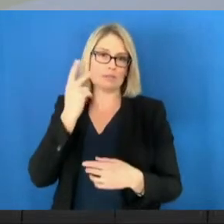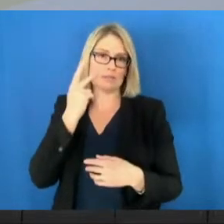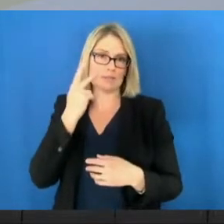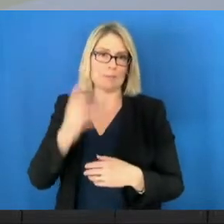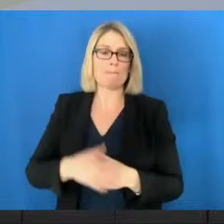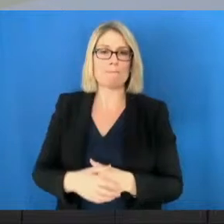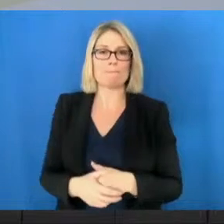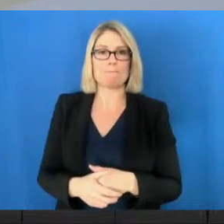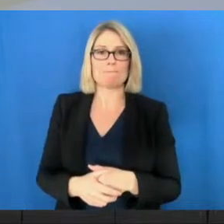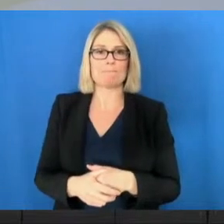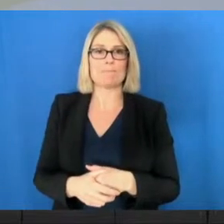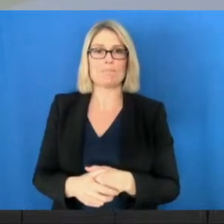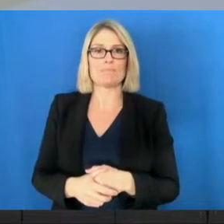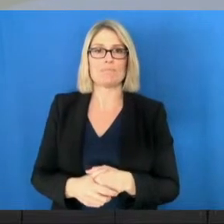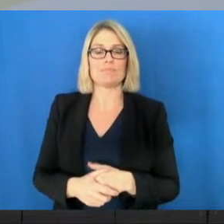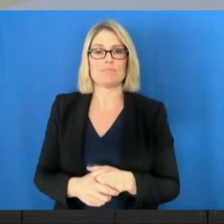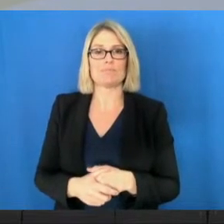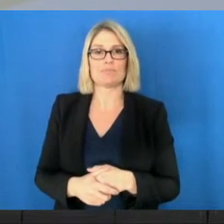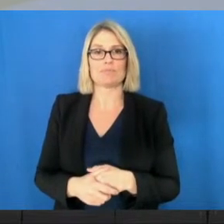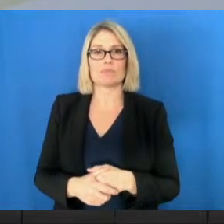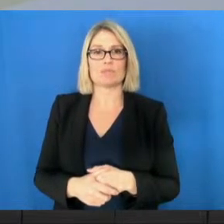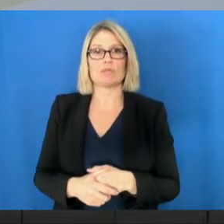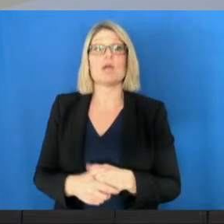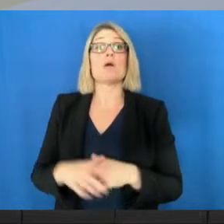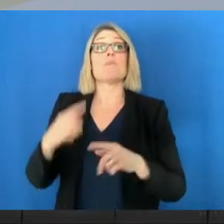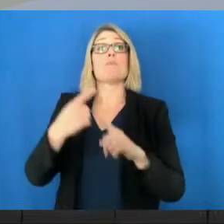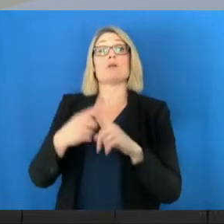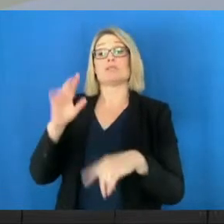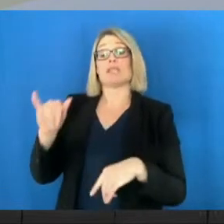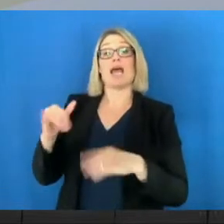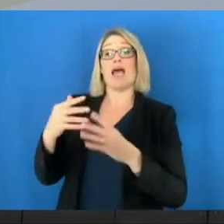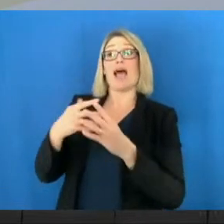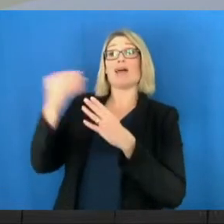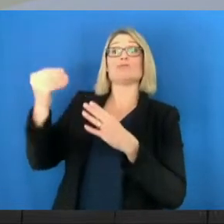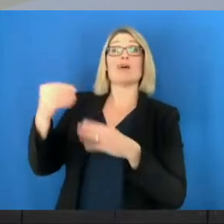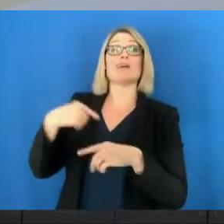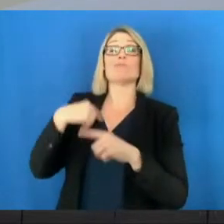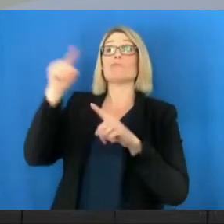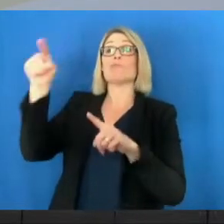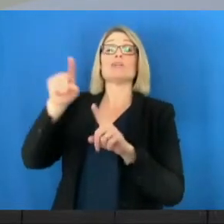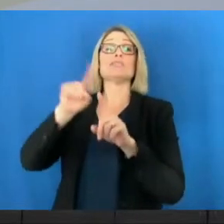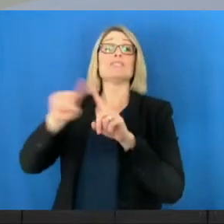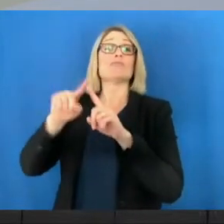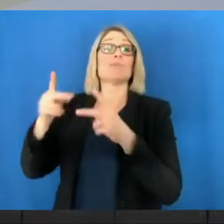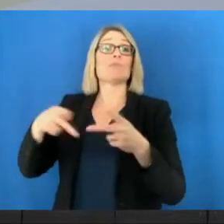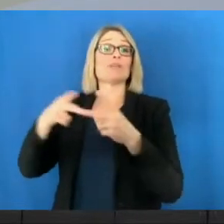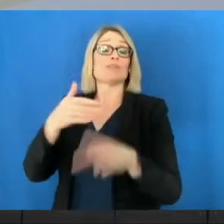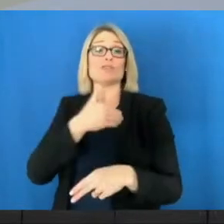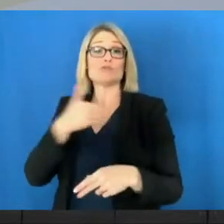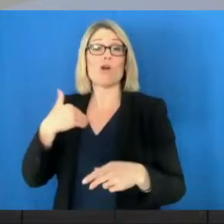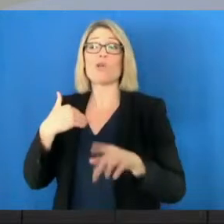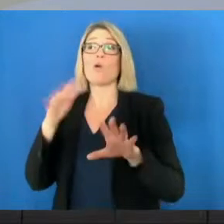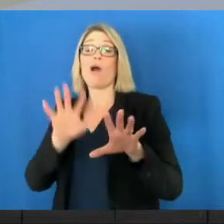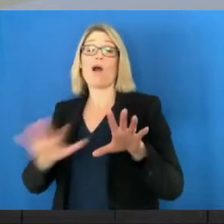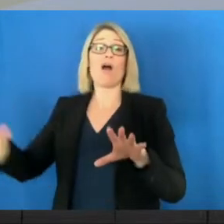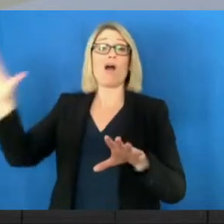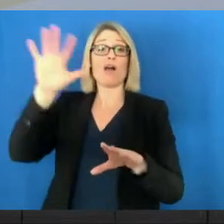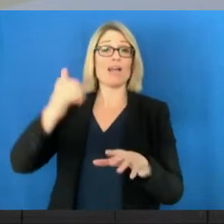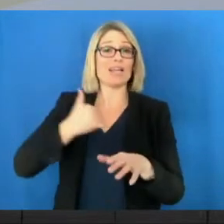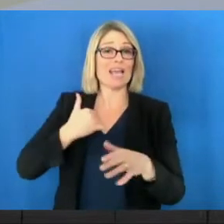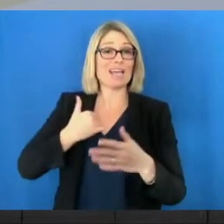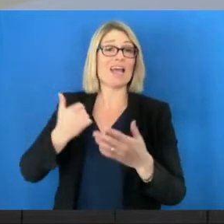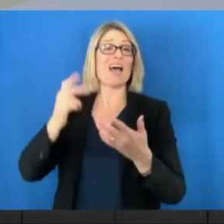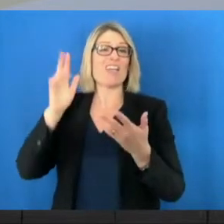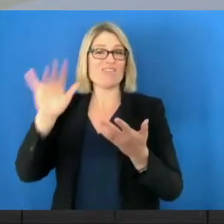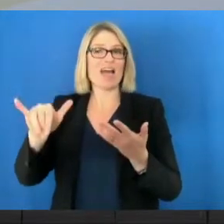for outside of the Atlantic region as well, and how many people are vaccinated. And so lots of